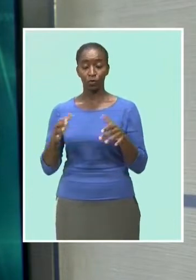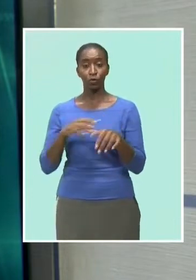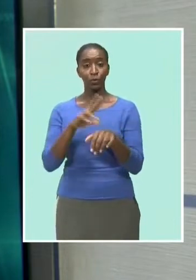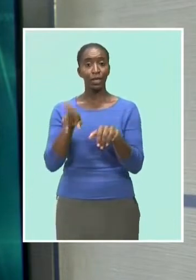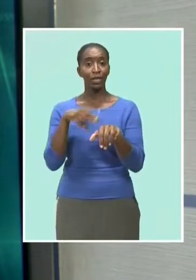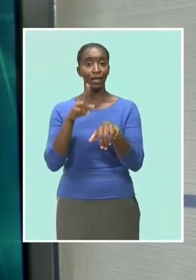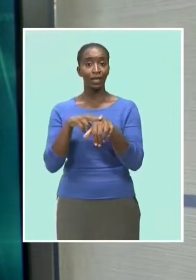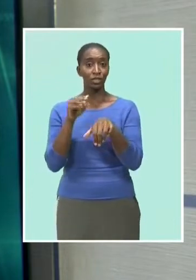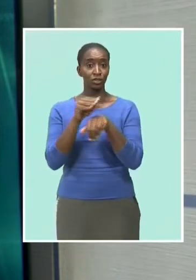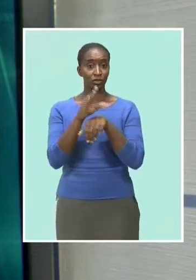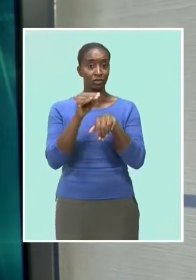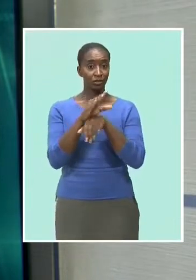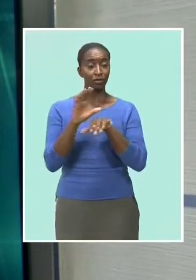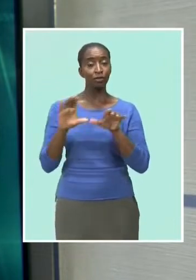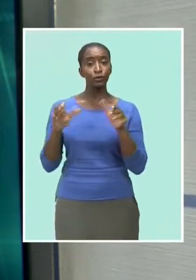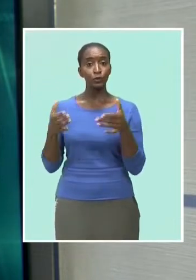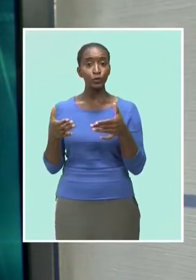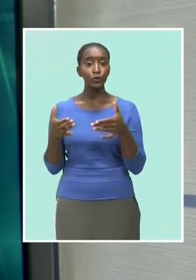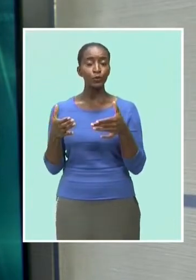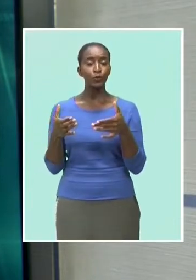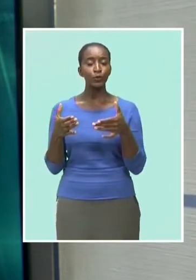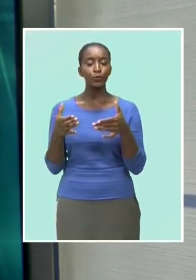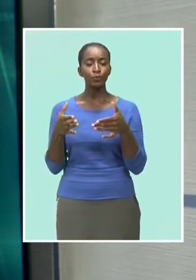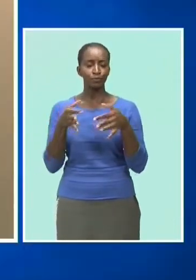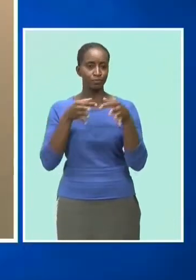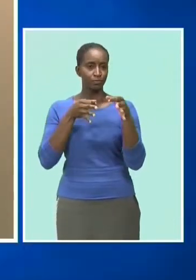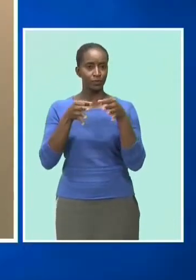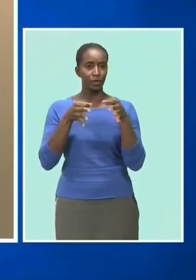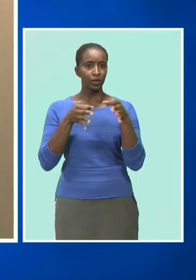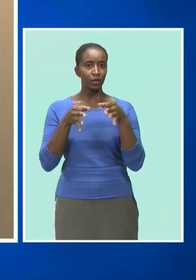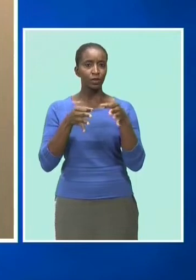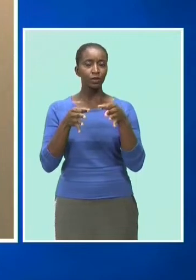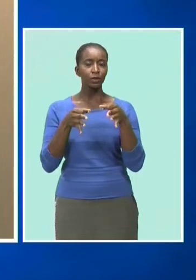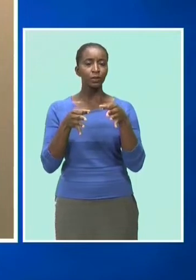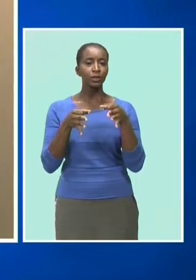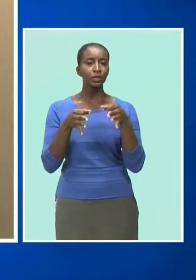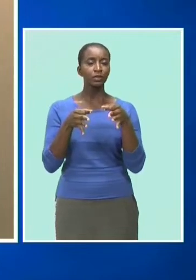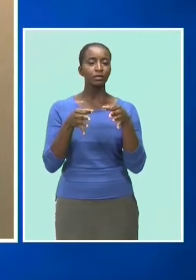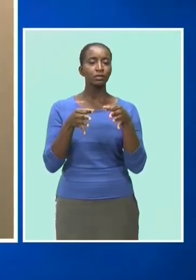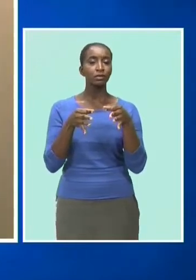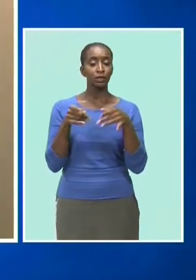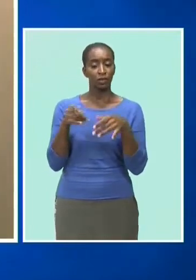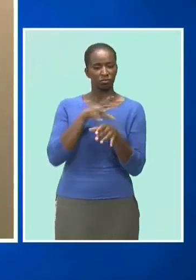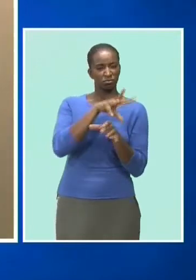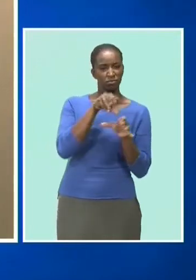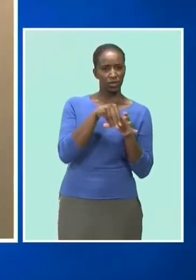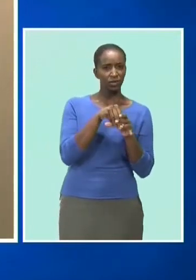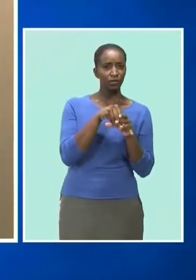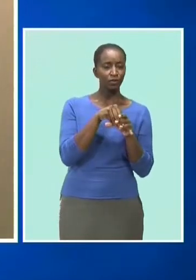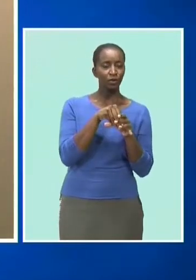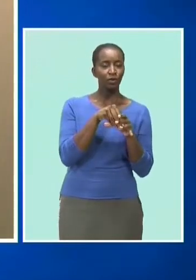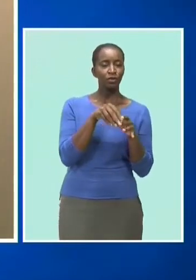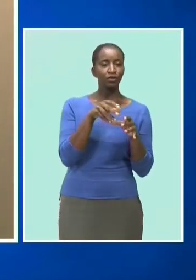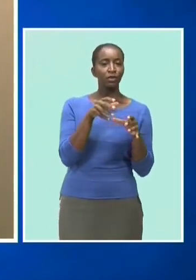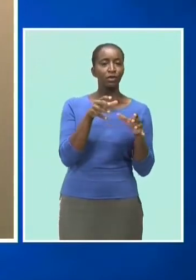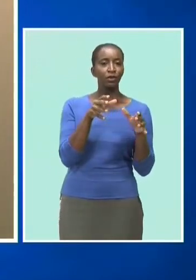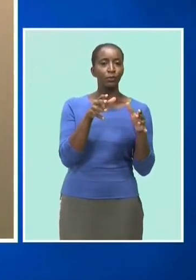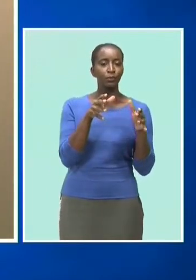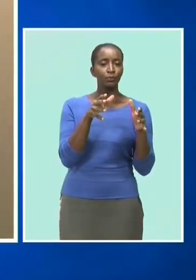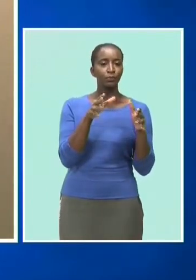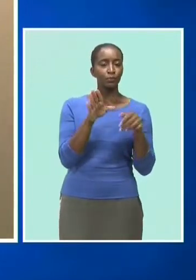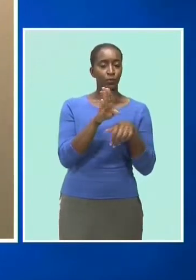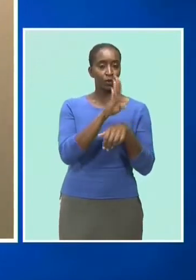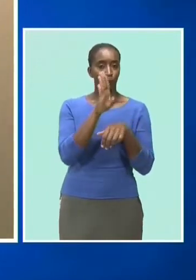Aubrey Brown. Mr. Brown, who is also the acting director of the Barbados Statistical Services, says this should make it a whole lot easier